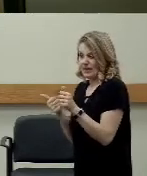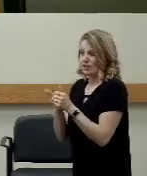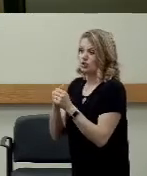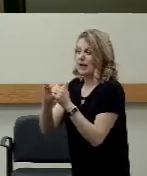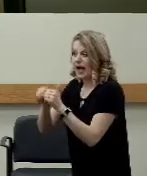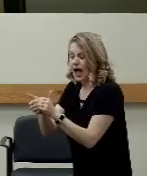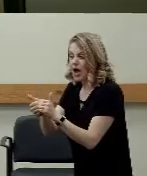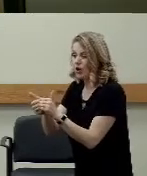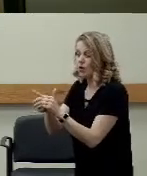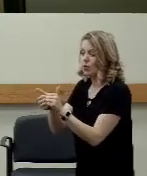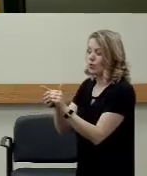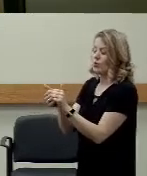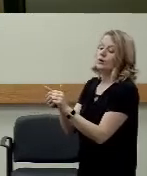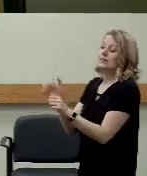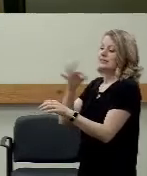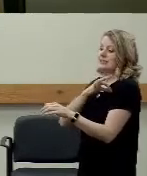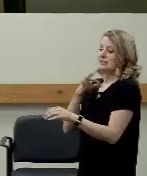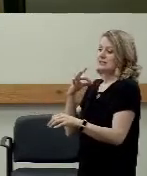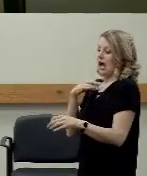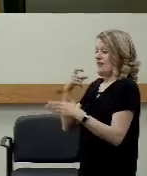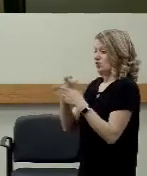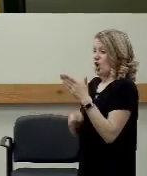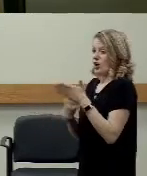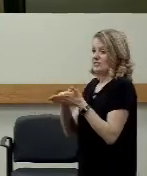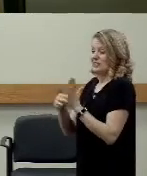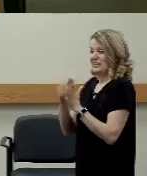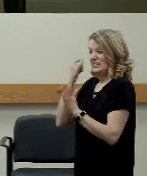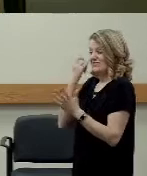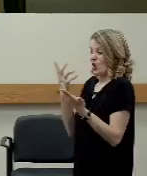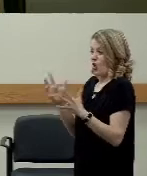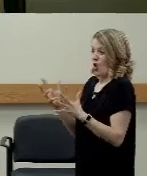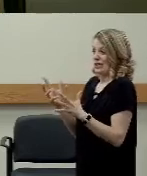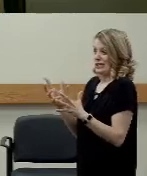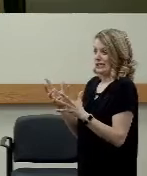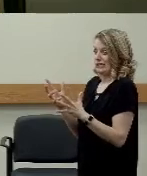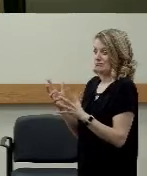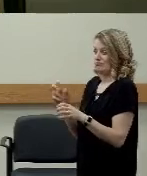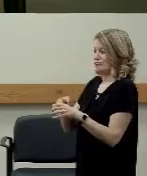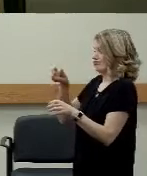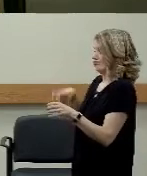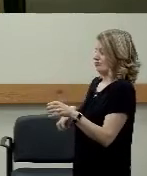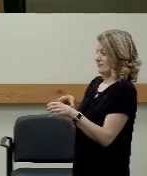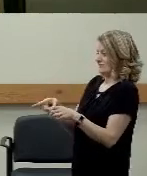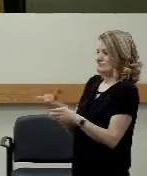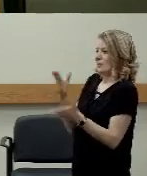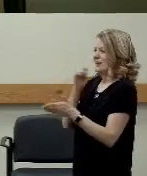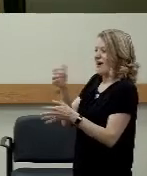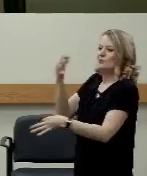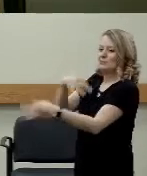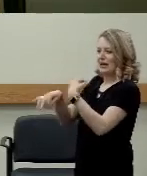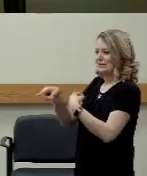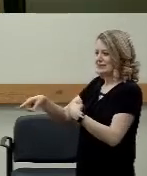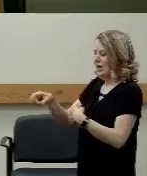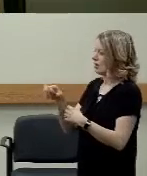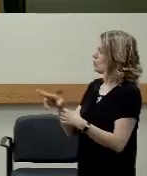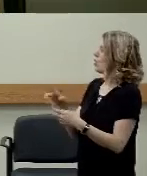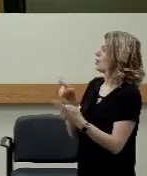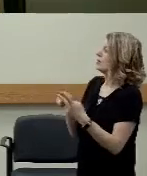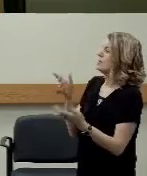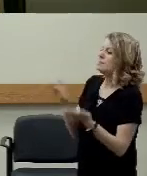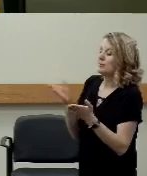employee expenses, whether that's not filling vacancies or encouraging retirements